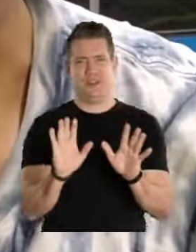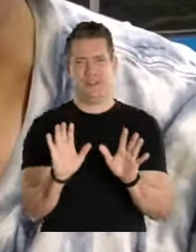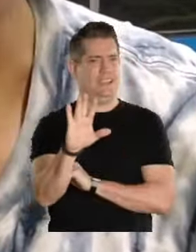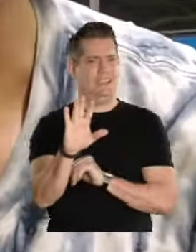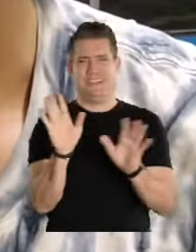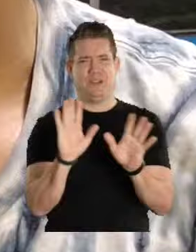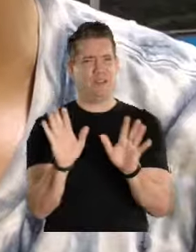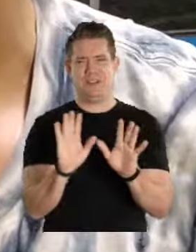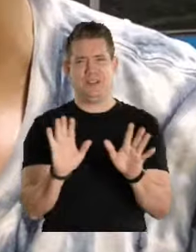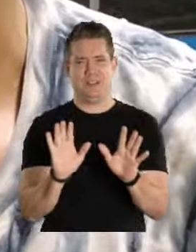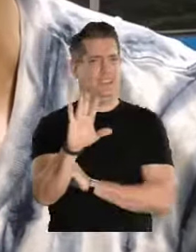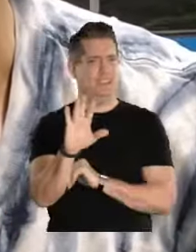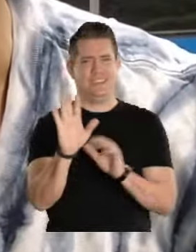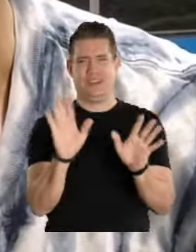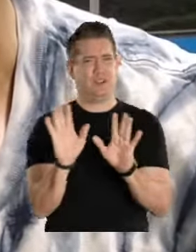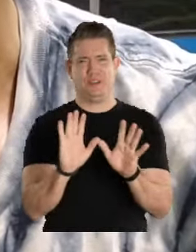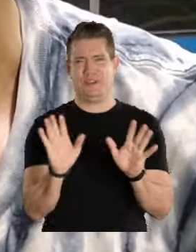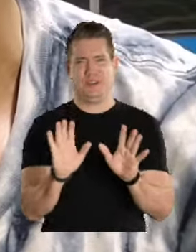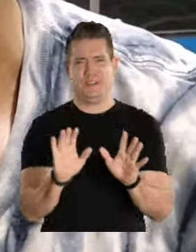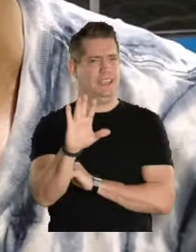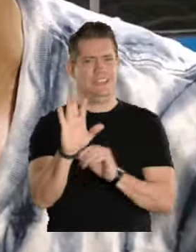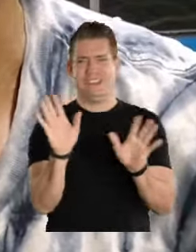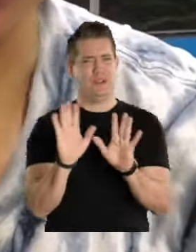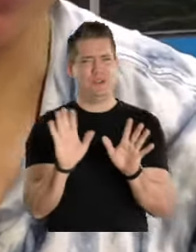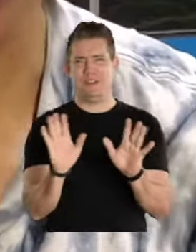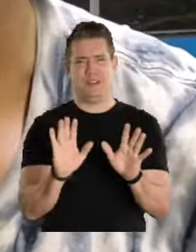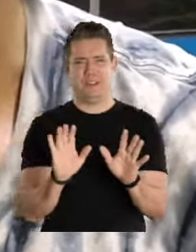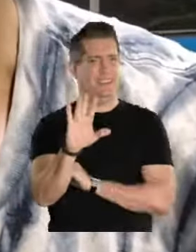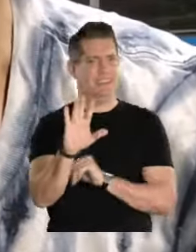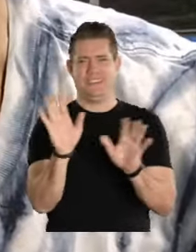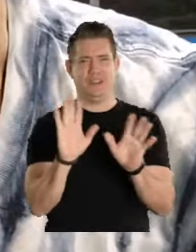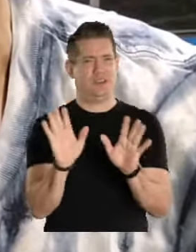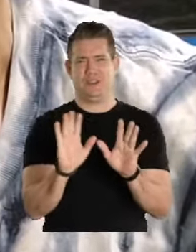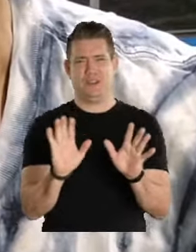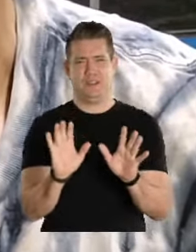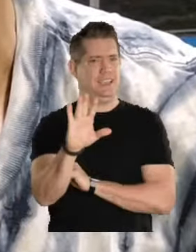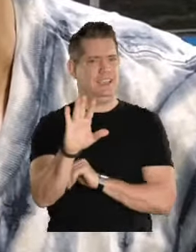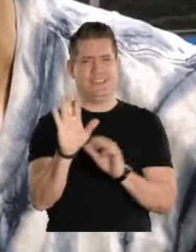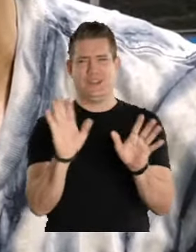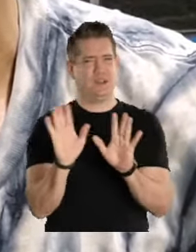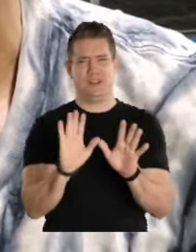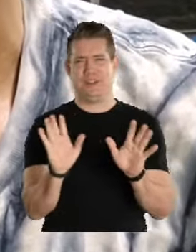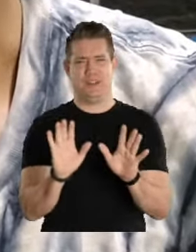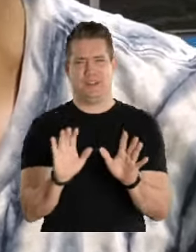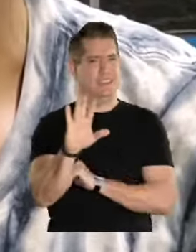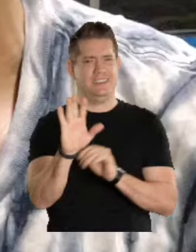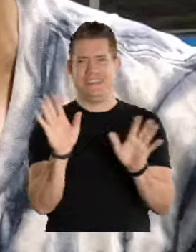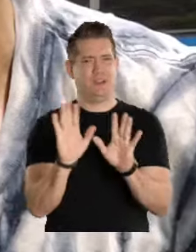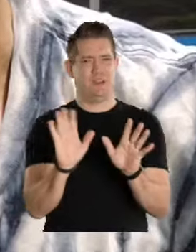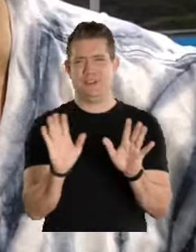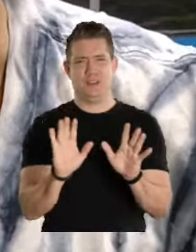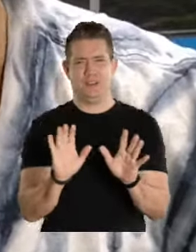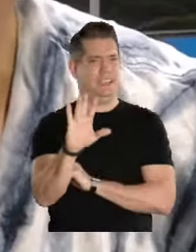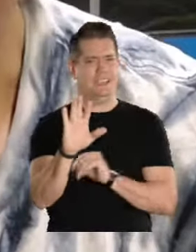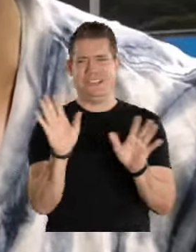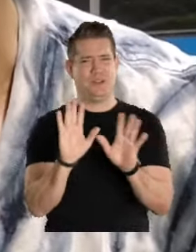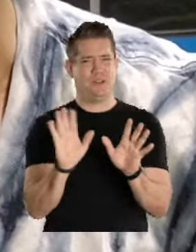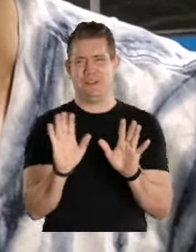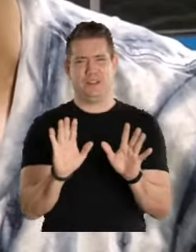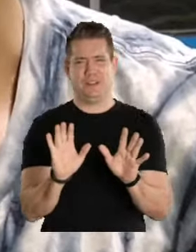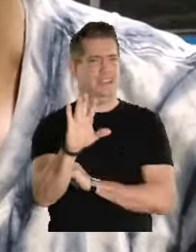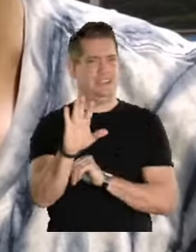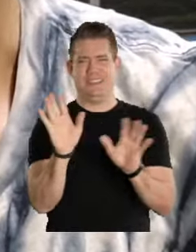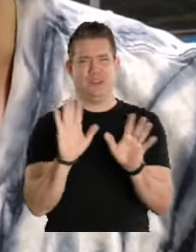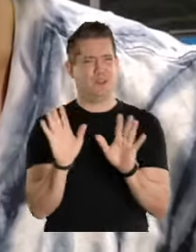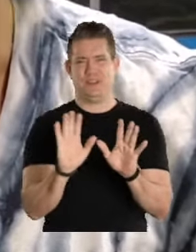at risk to eventually have illnesses and diseases. And then it's a lifetime spent having to sit down or having to